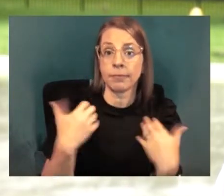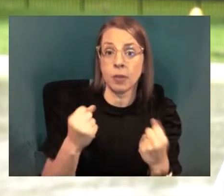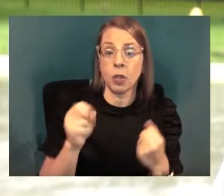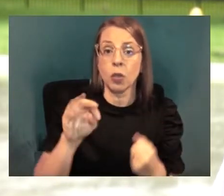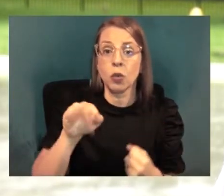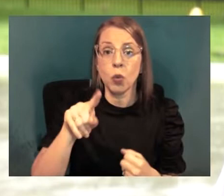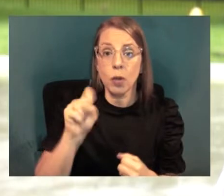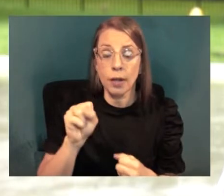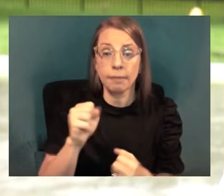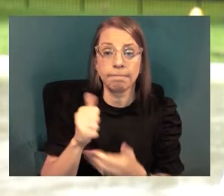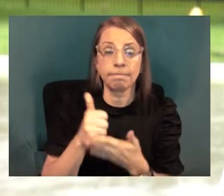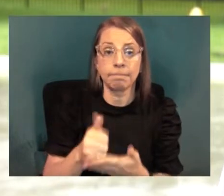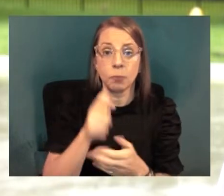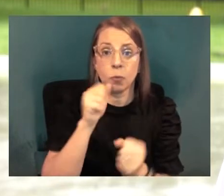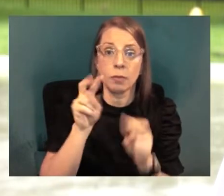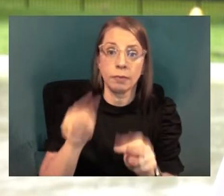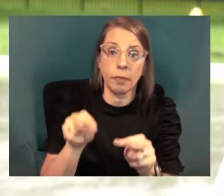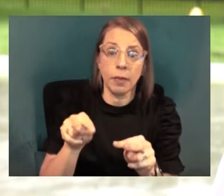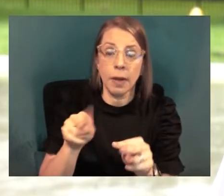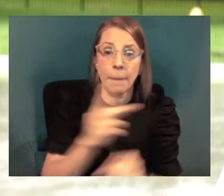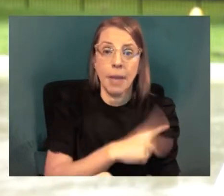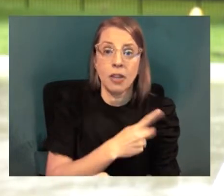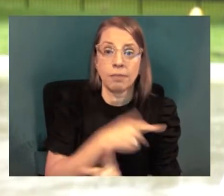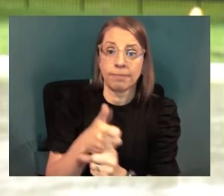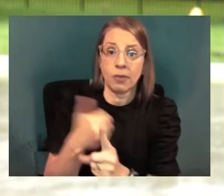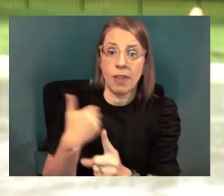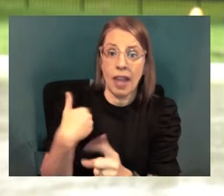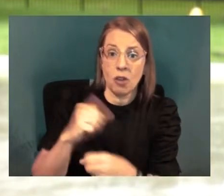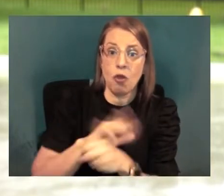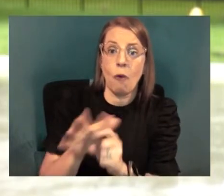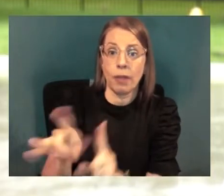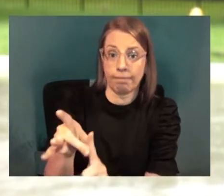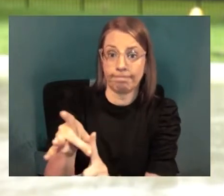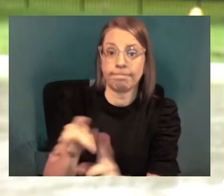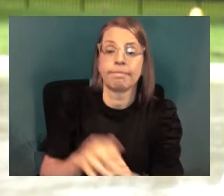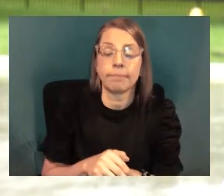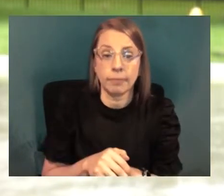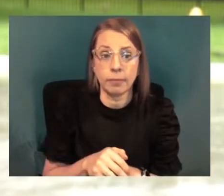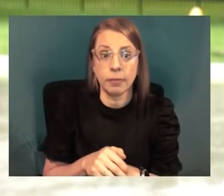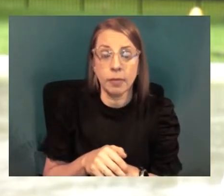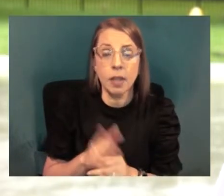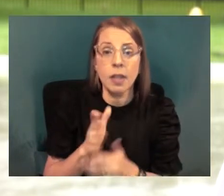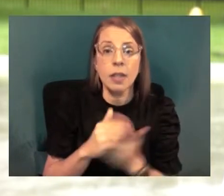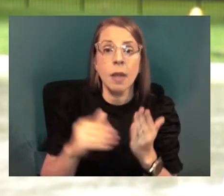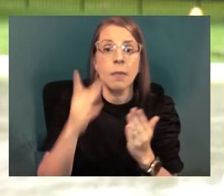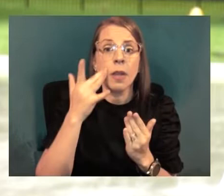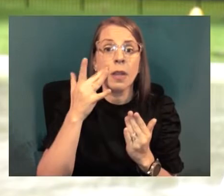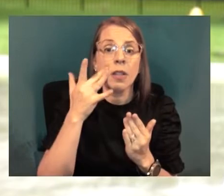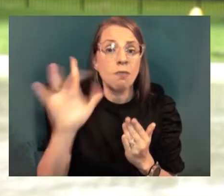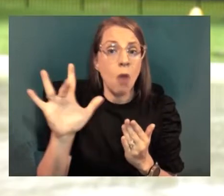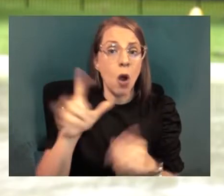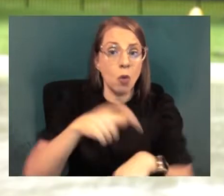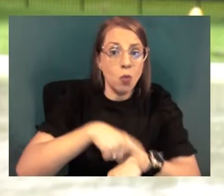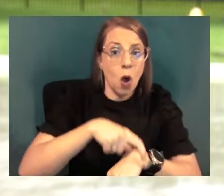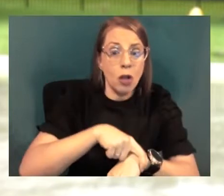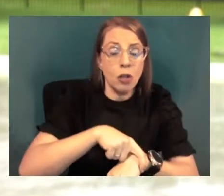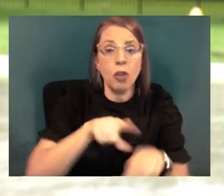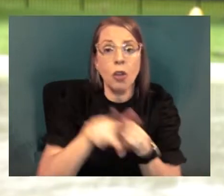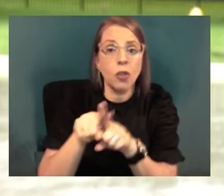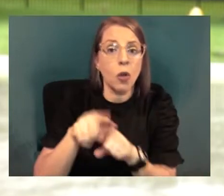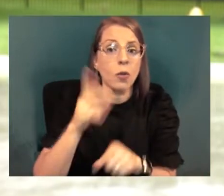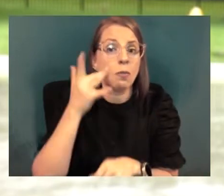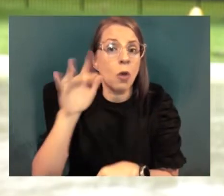monitoring patients that had COVID, and we had some smartwatch technology, some smartphone technology where we could monitor